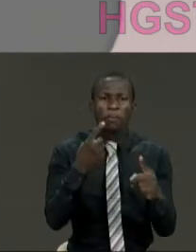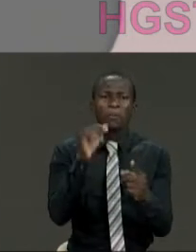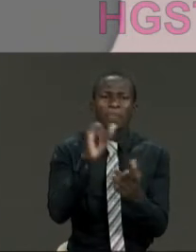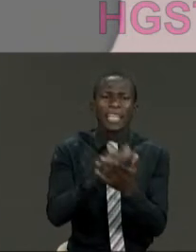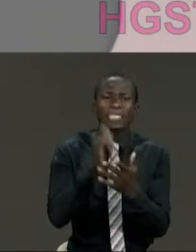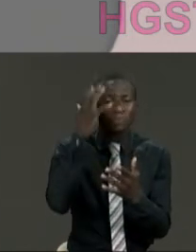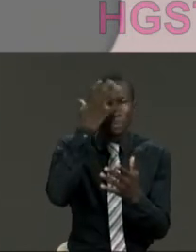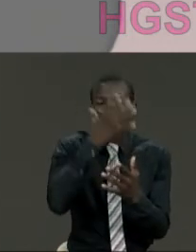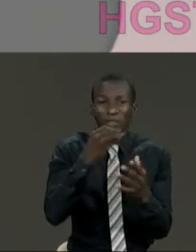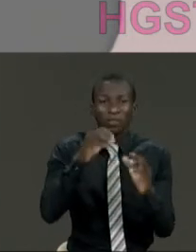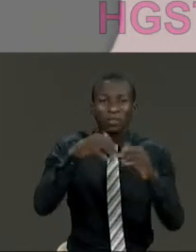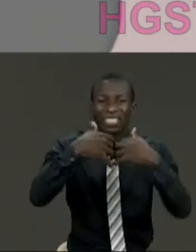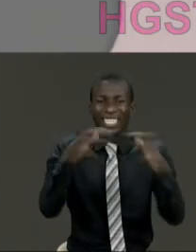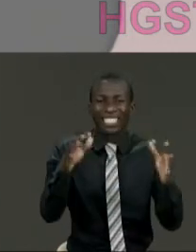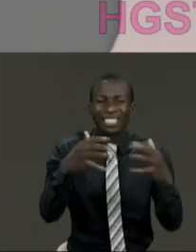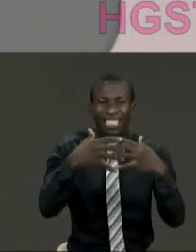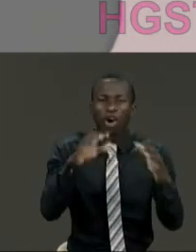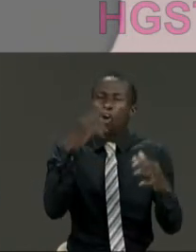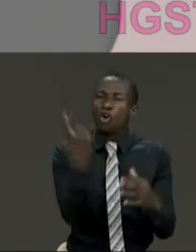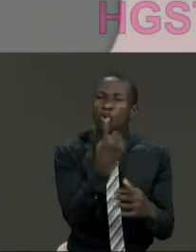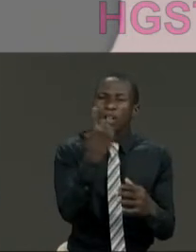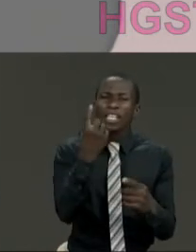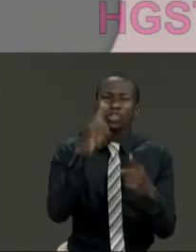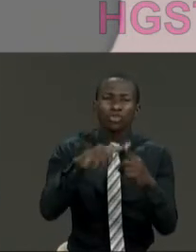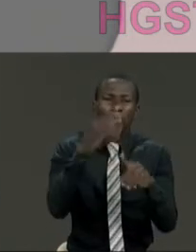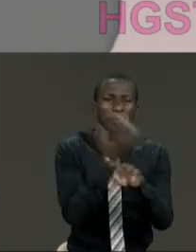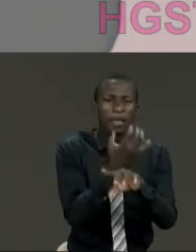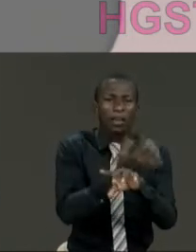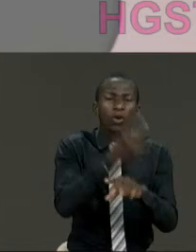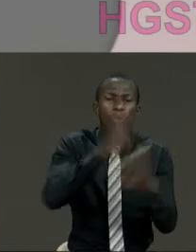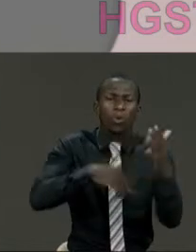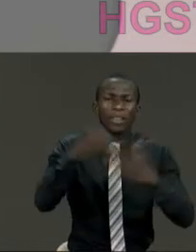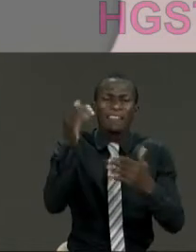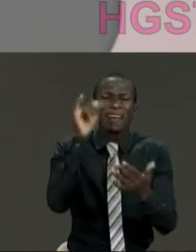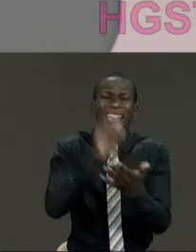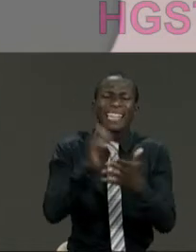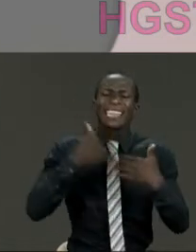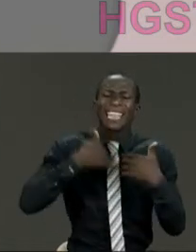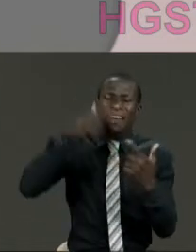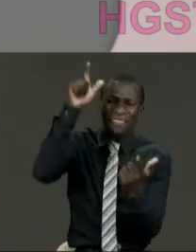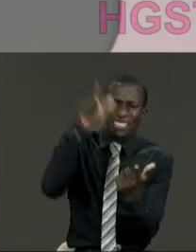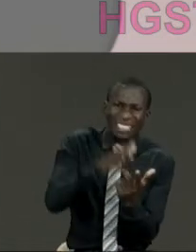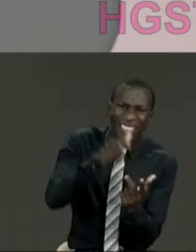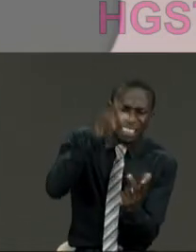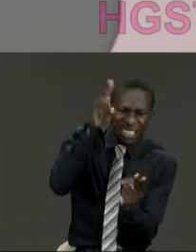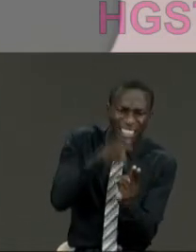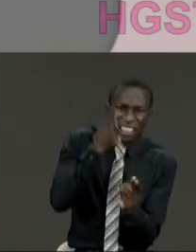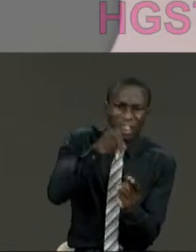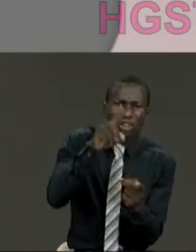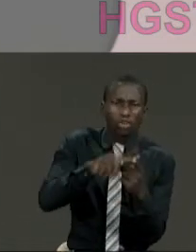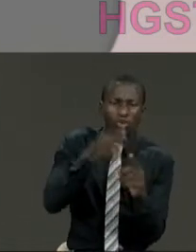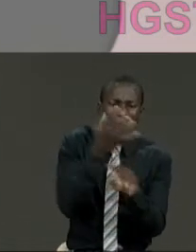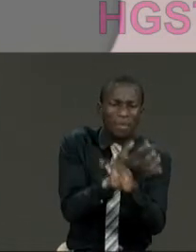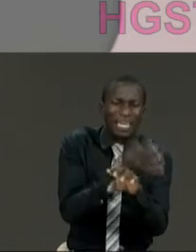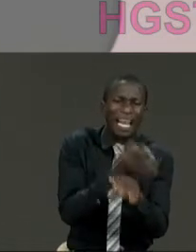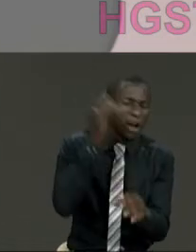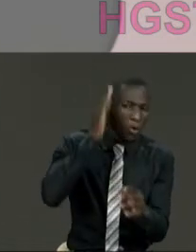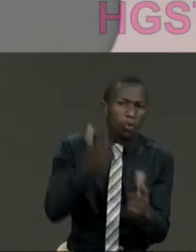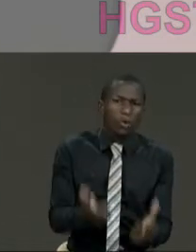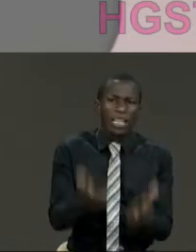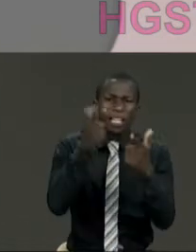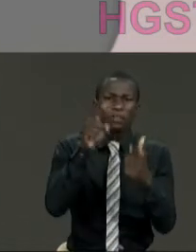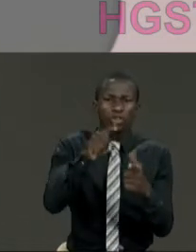there? Only to beg. Whatever has reduced you to a beggar, we leave you today in Jesus' name. Because